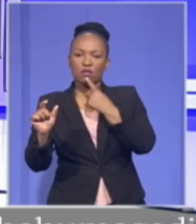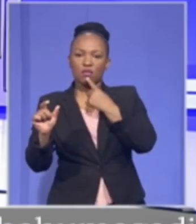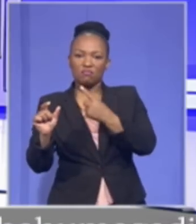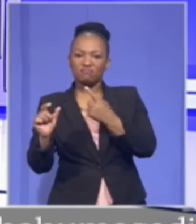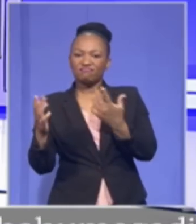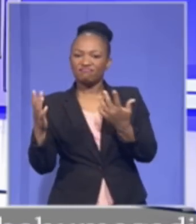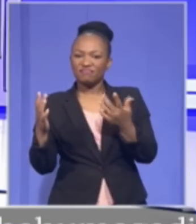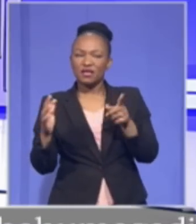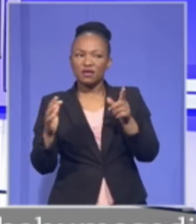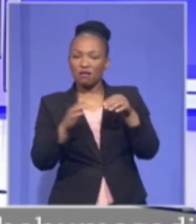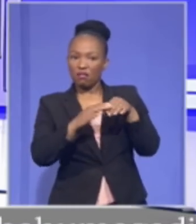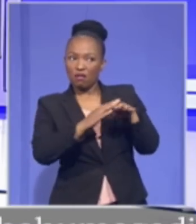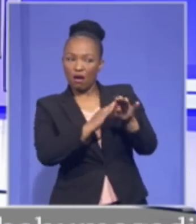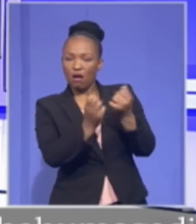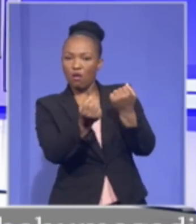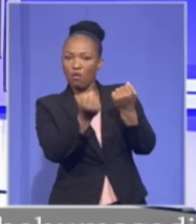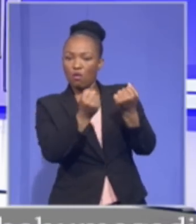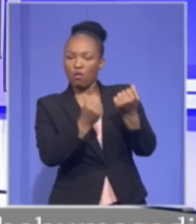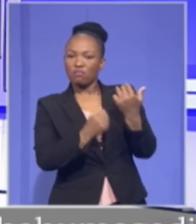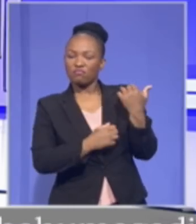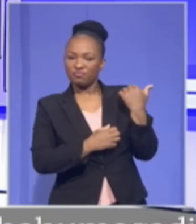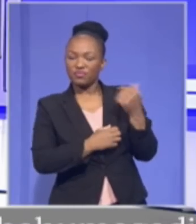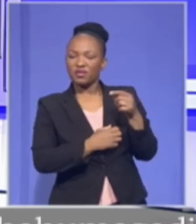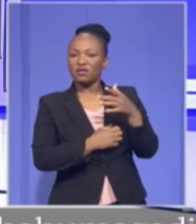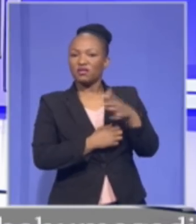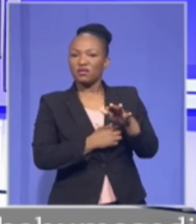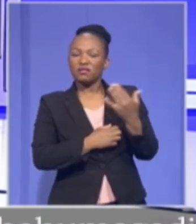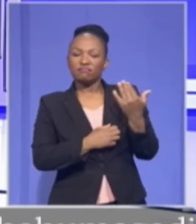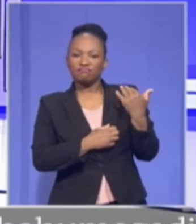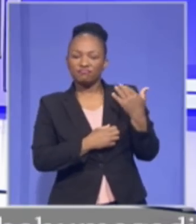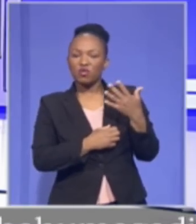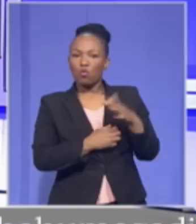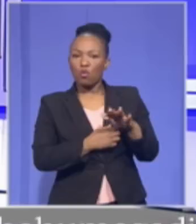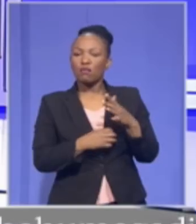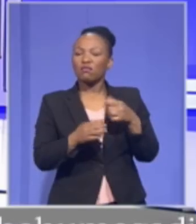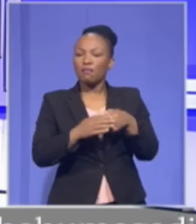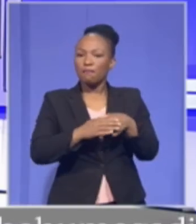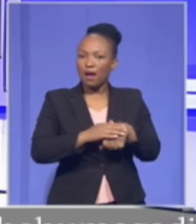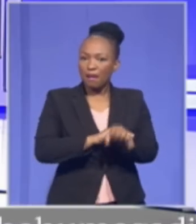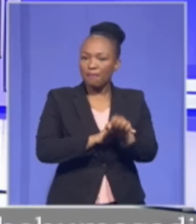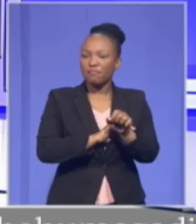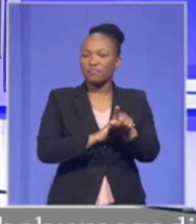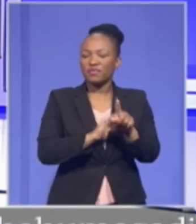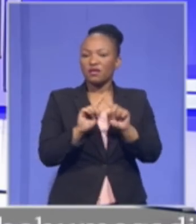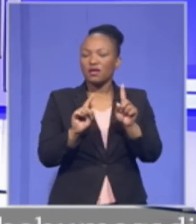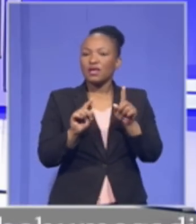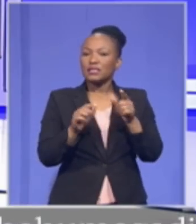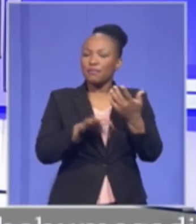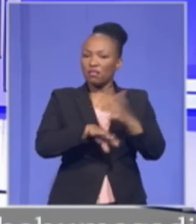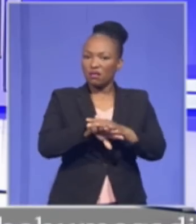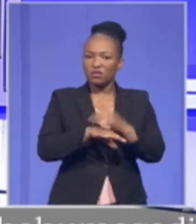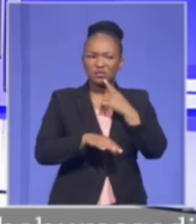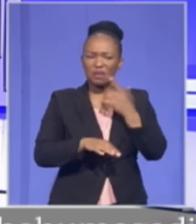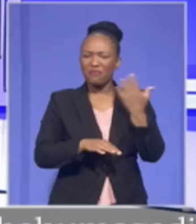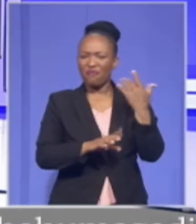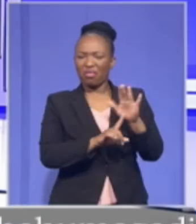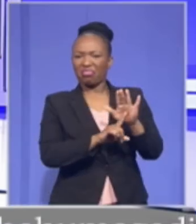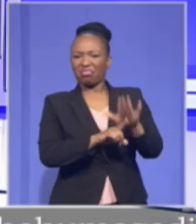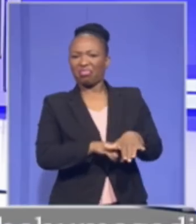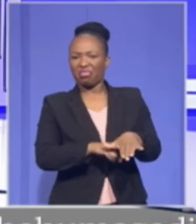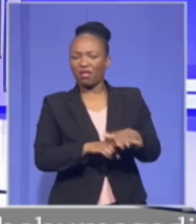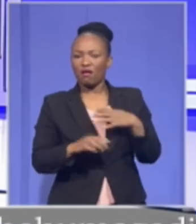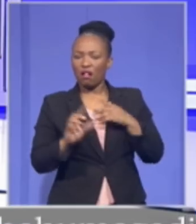sepetšana ga molaotheo ga molao wa bo 26 wa boengwadišo bja pelego le mahu ka lebaka la ditatofatšo tša kgethollo ya bong. Ba